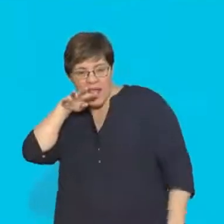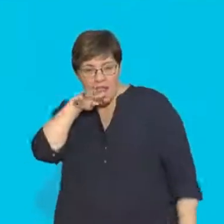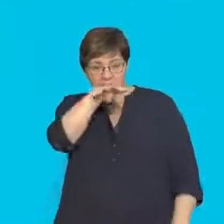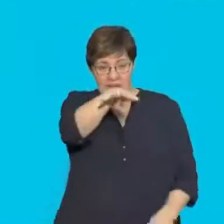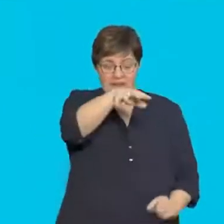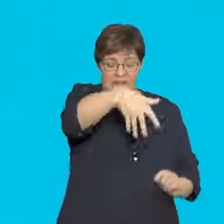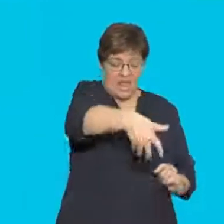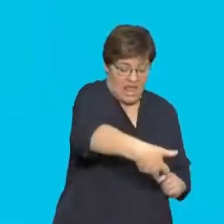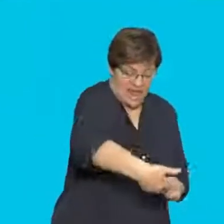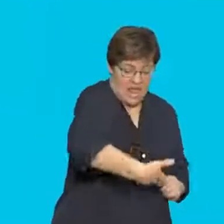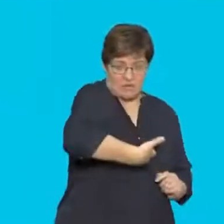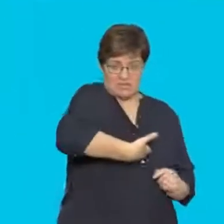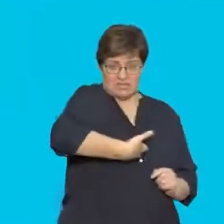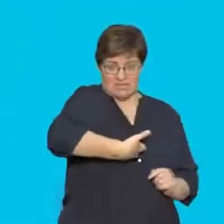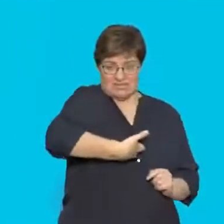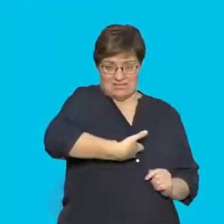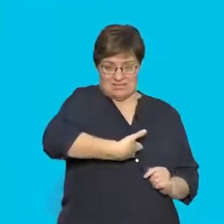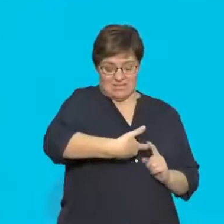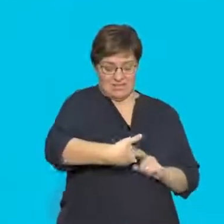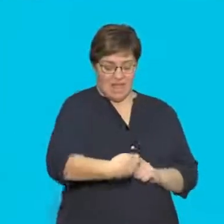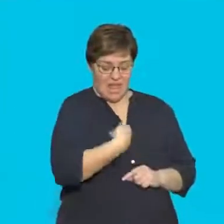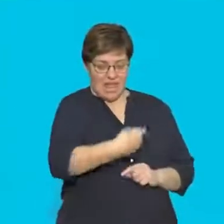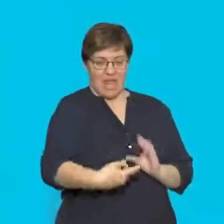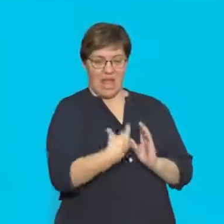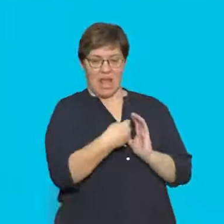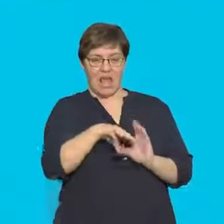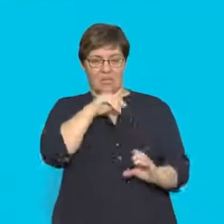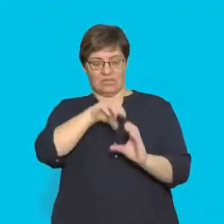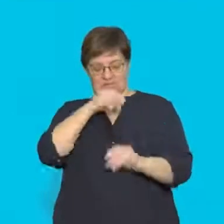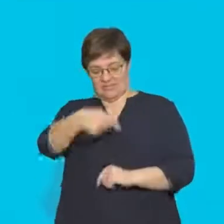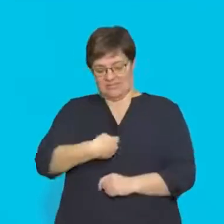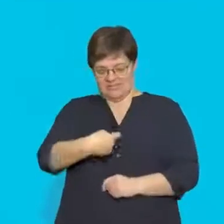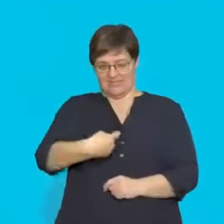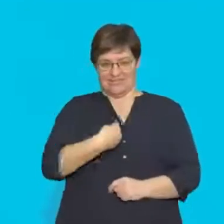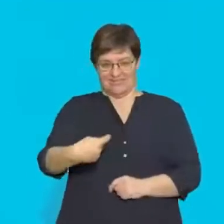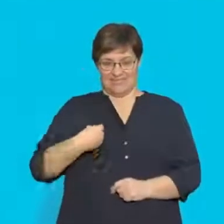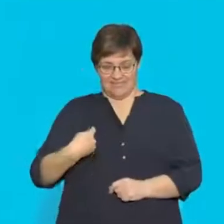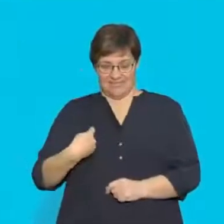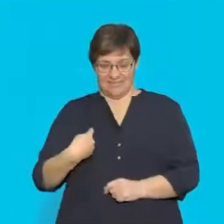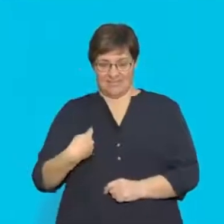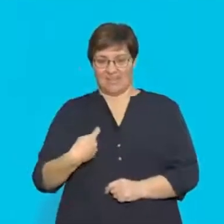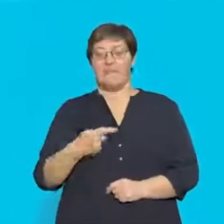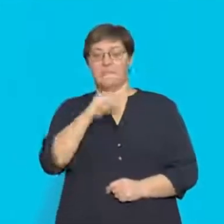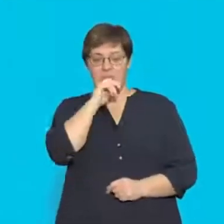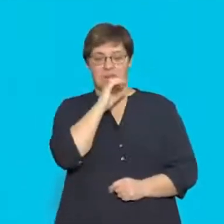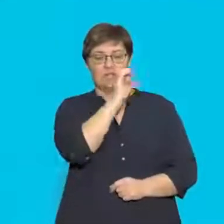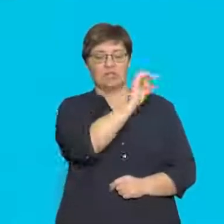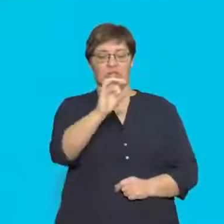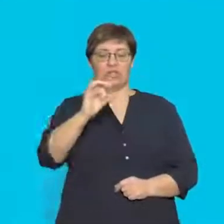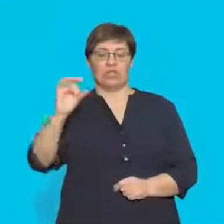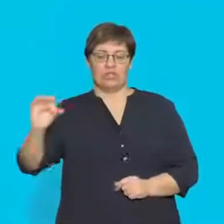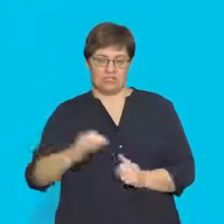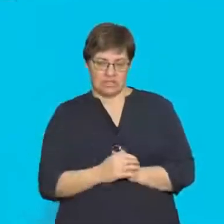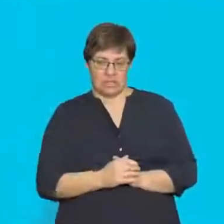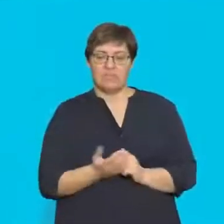there. Whereas on this side, as I'm pointing in that direction, can you see my fingers are coming out of the board? And